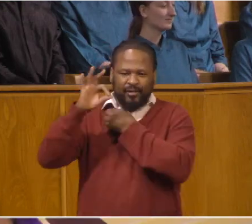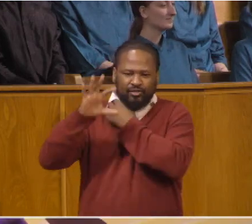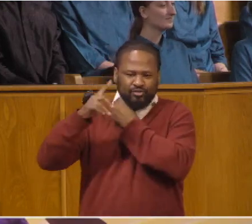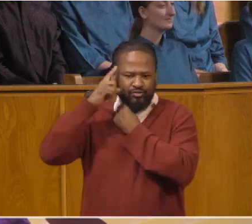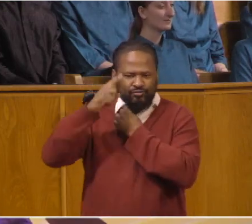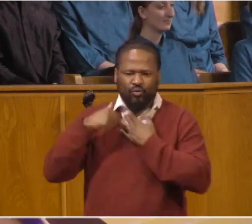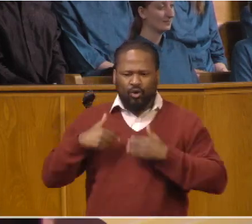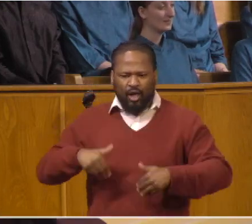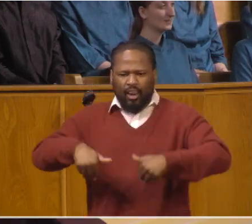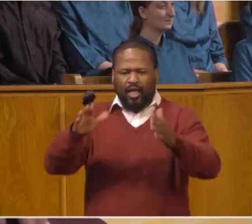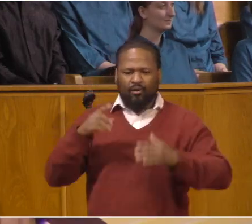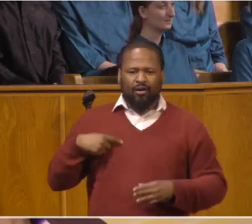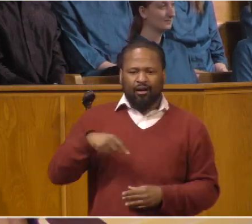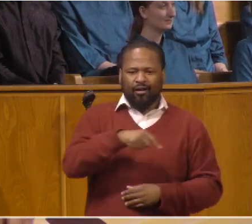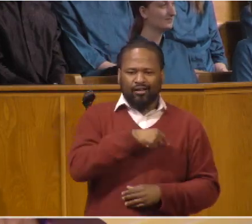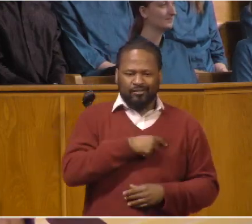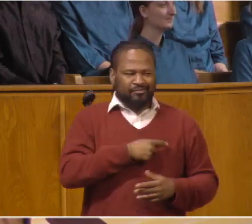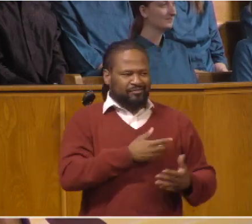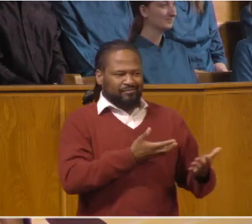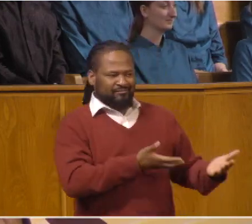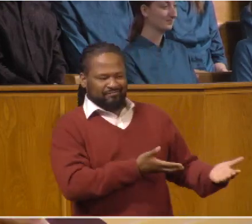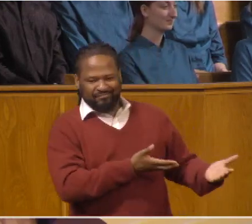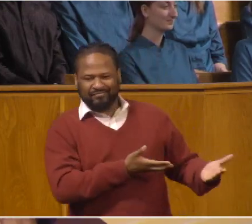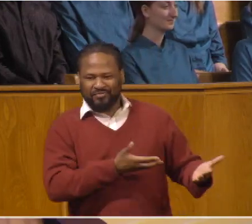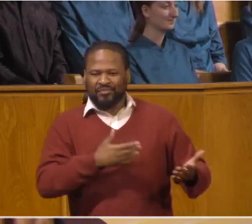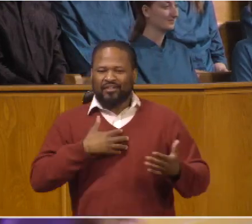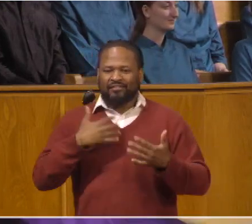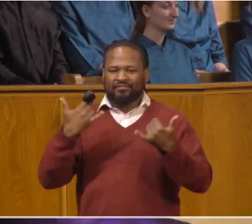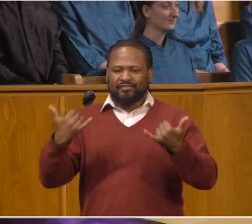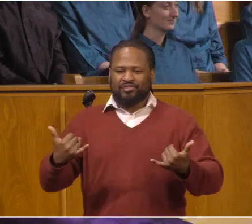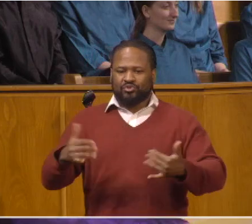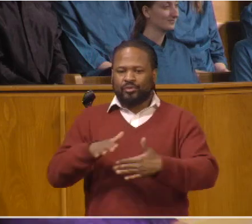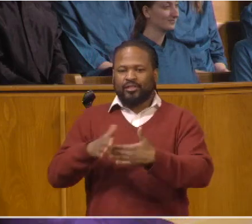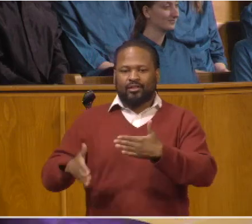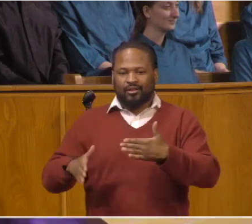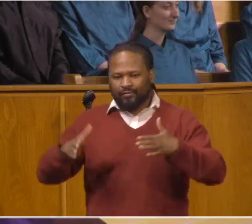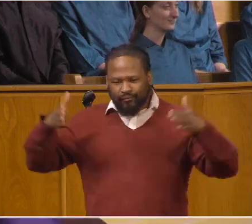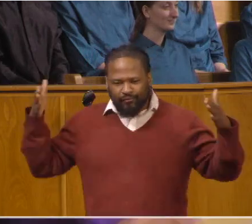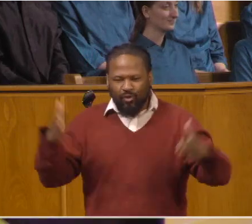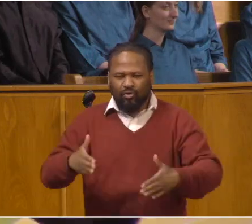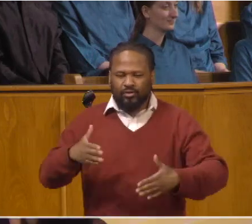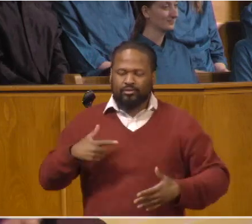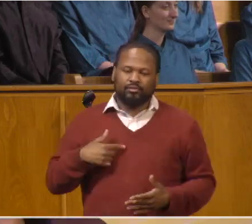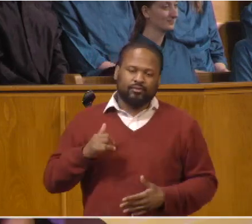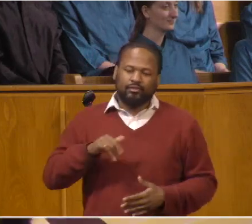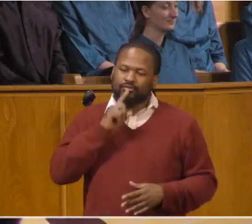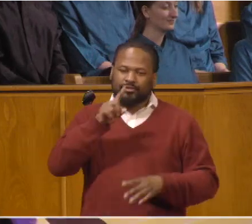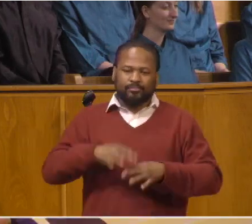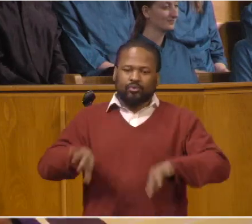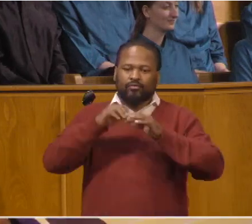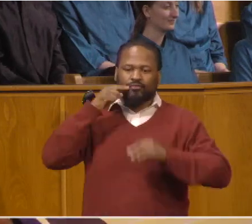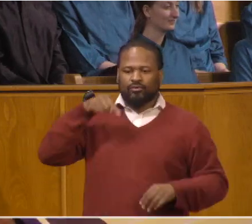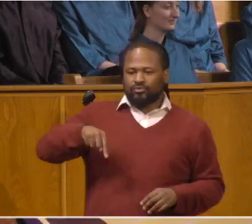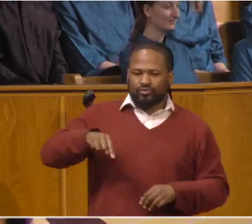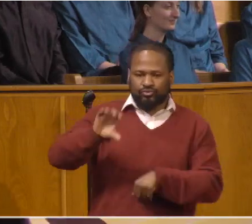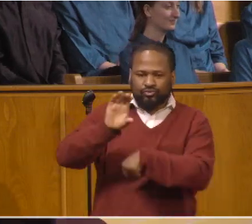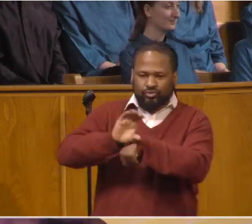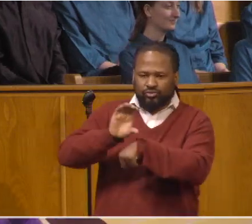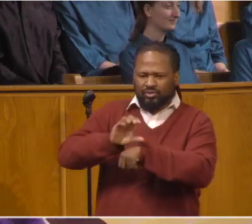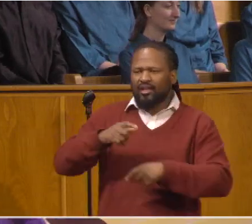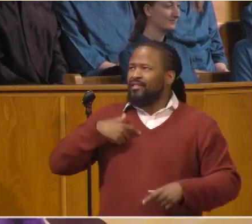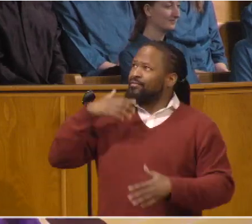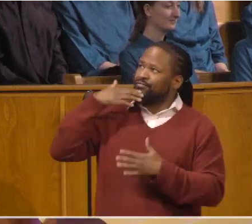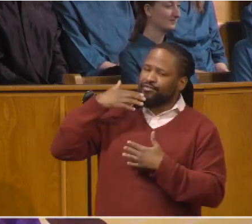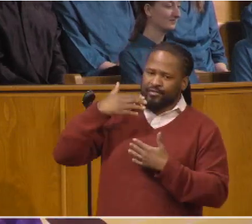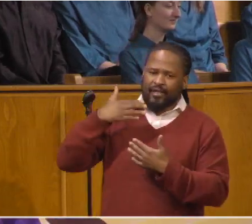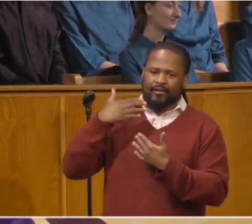us to have a missional focused weekend, which is the cornerstone of our church. And I thank him for allowing